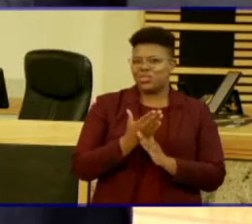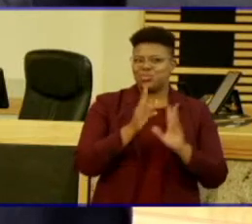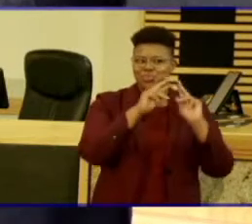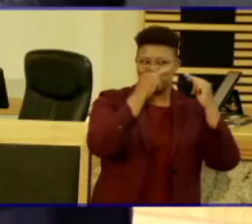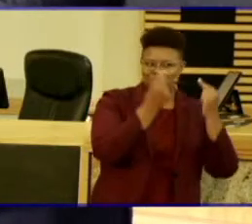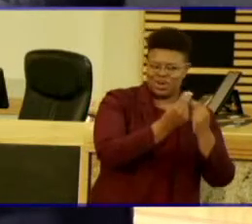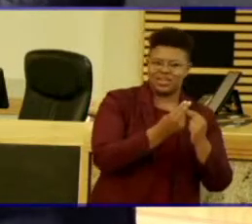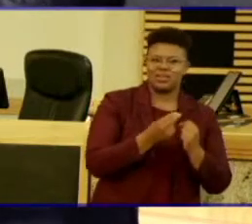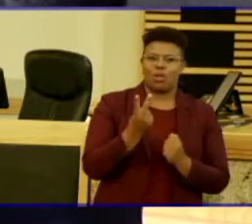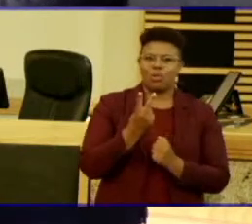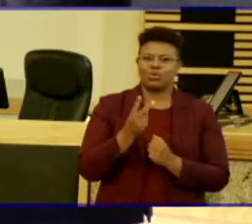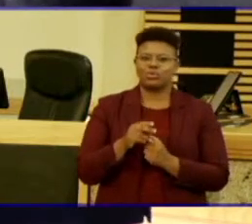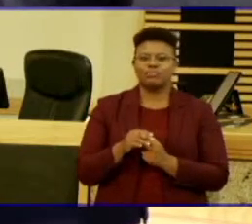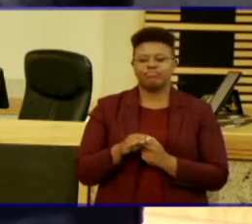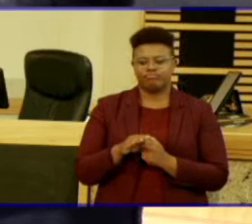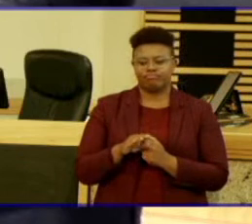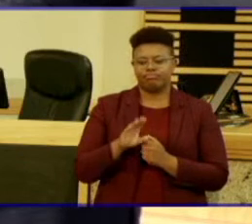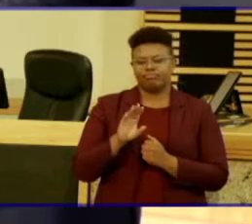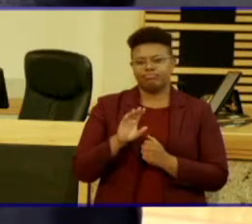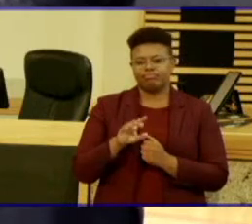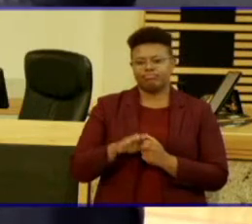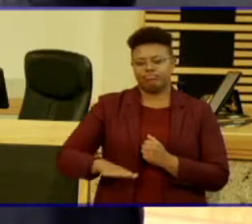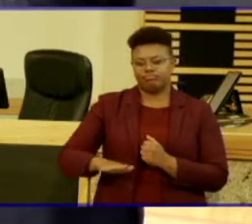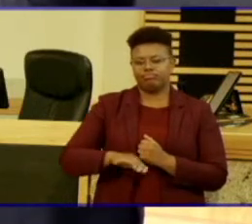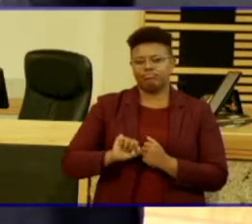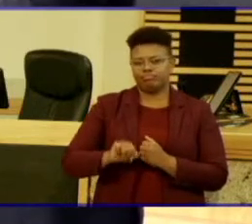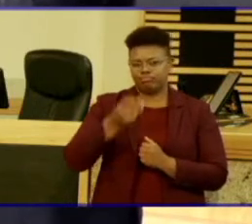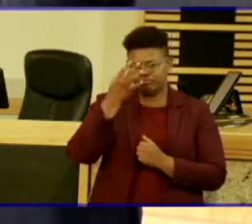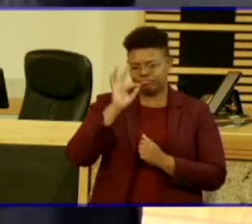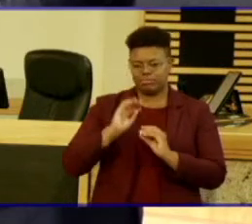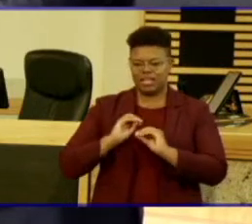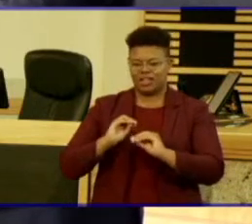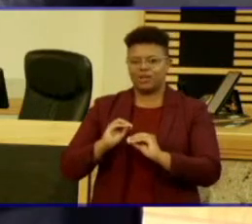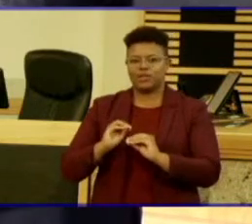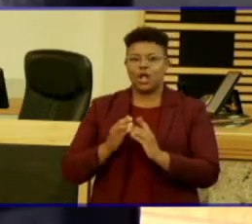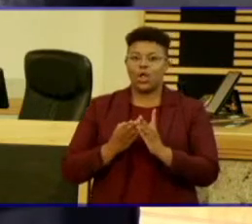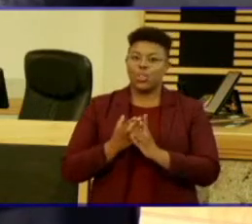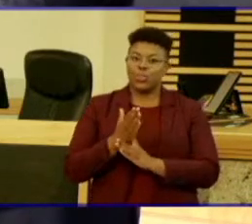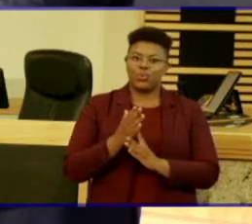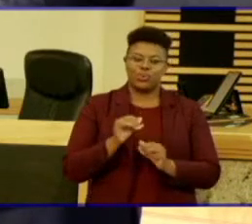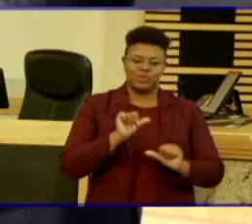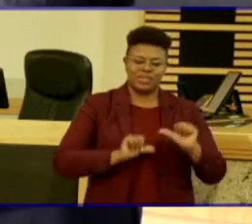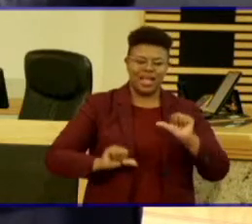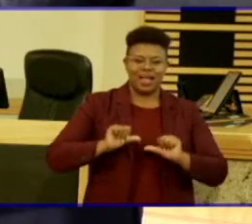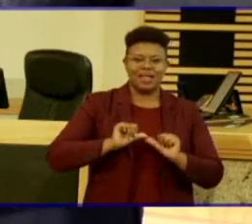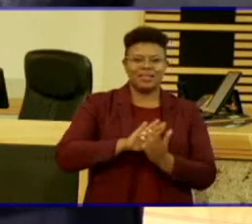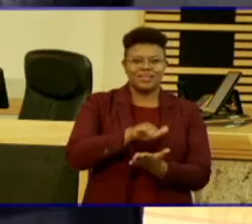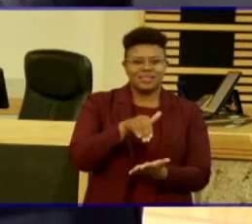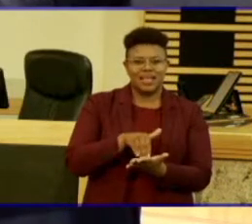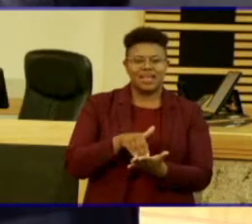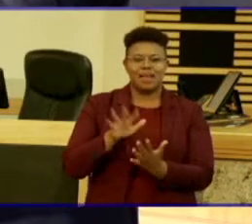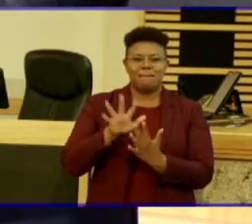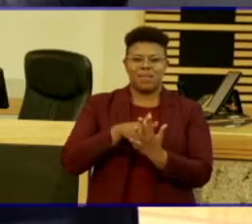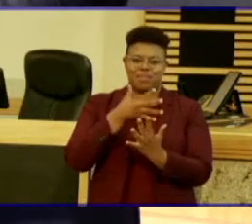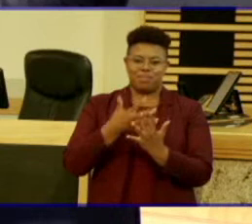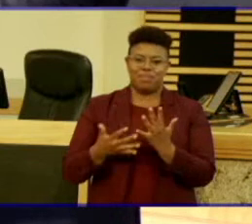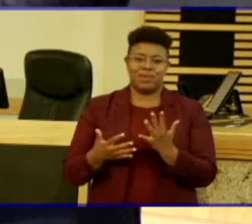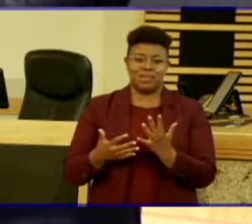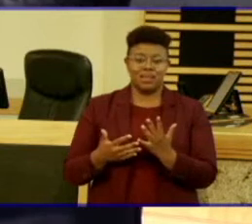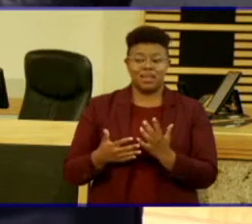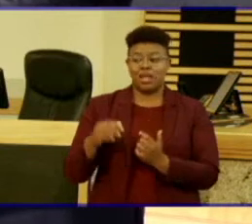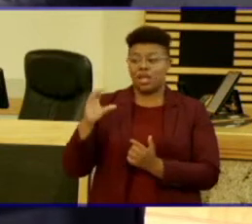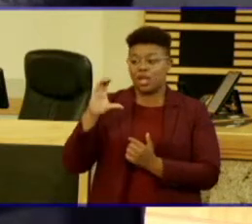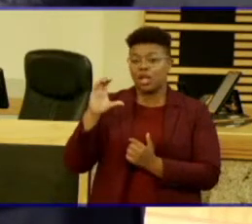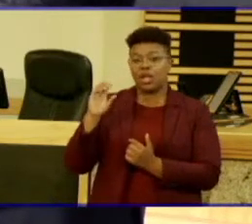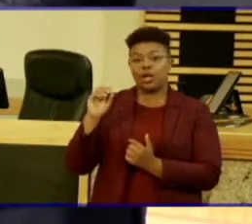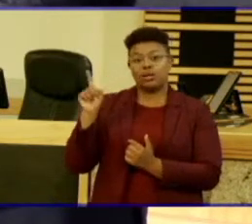part of advancing science, technology, and mathematics, the Science Center in Tofimvaba is ready for